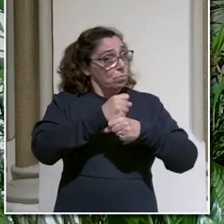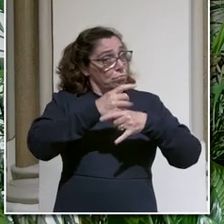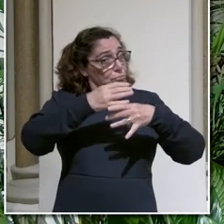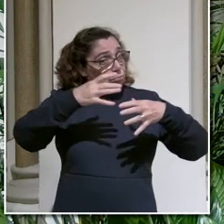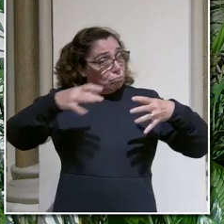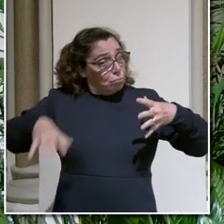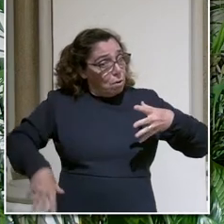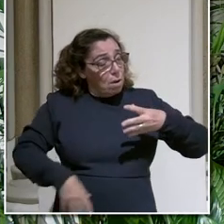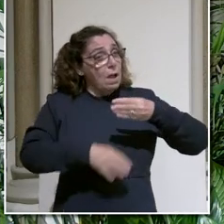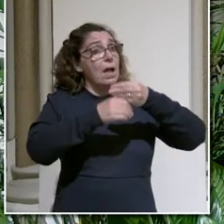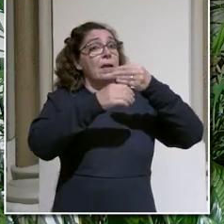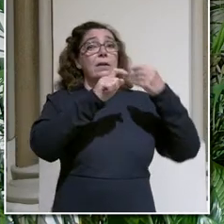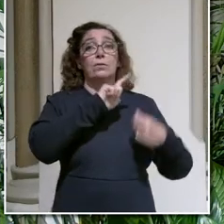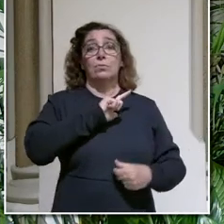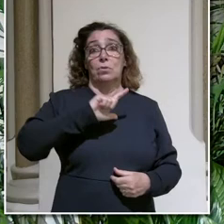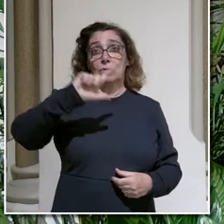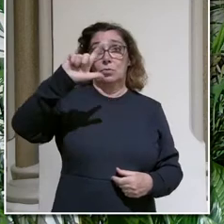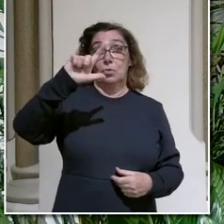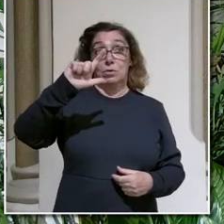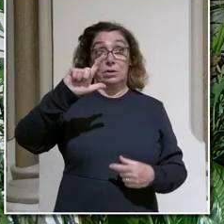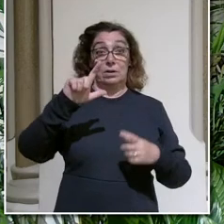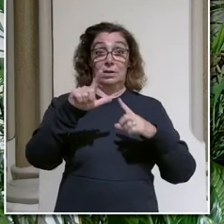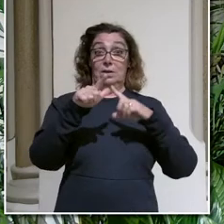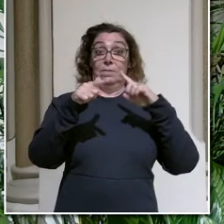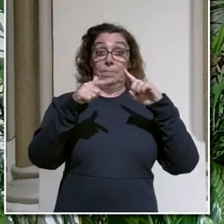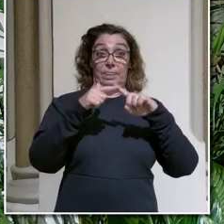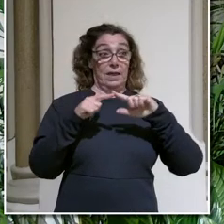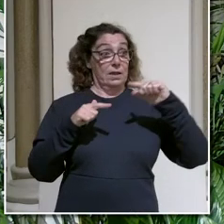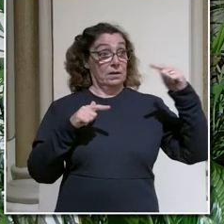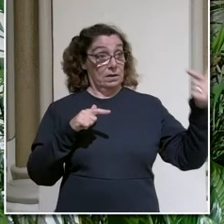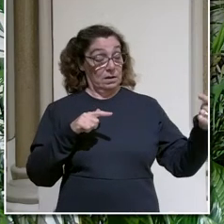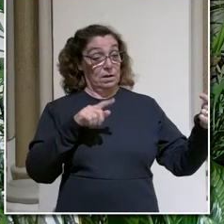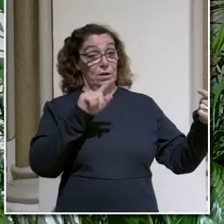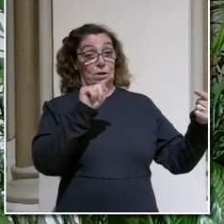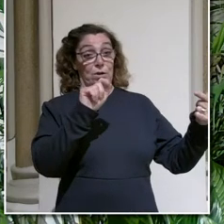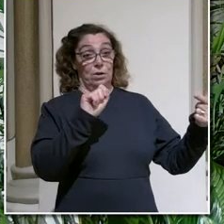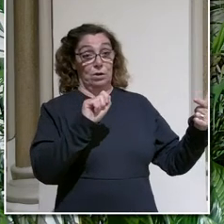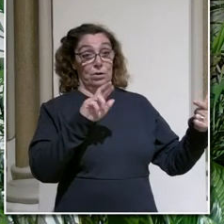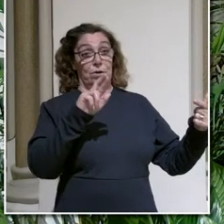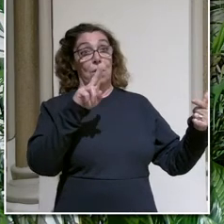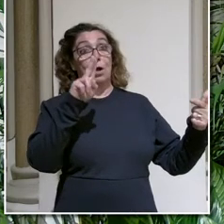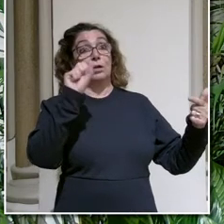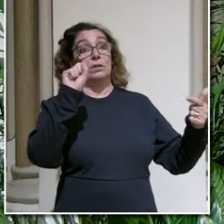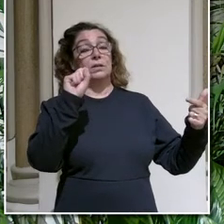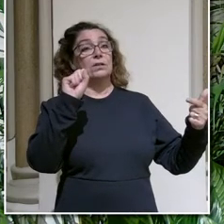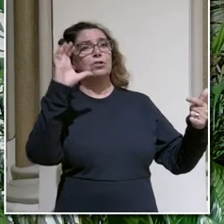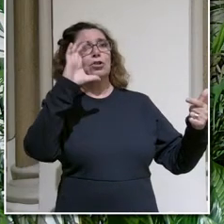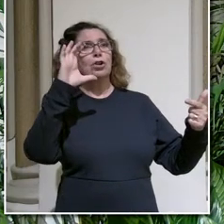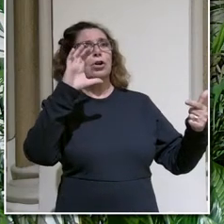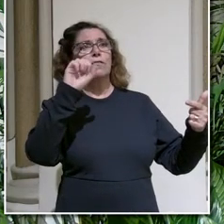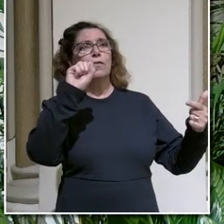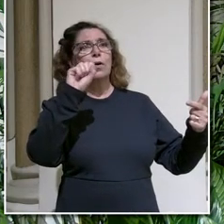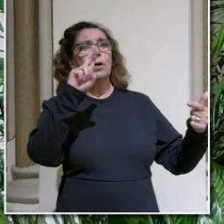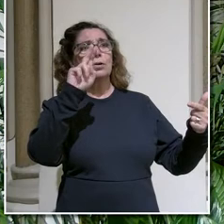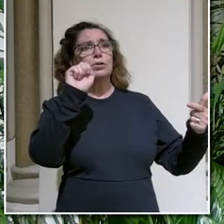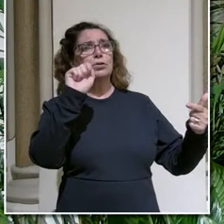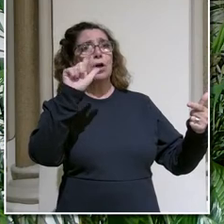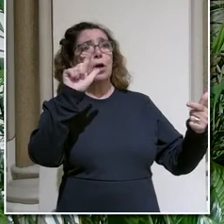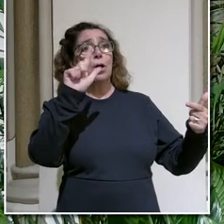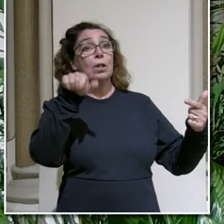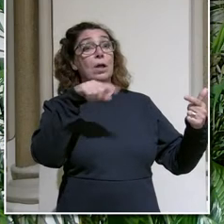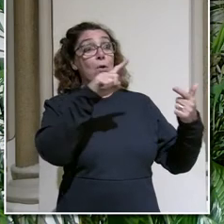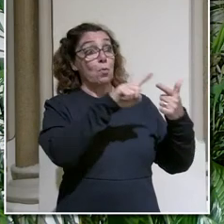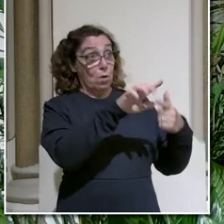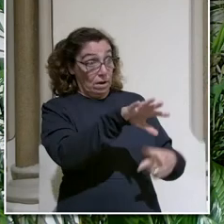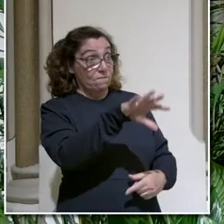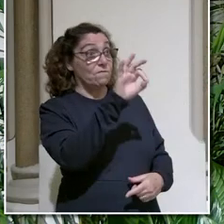the Lord. Then he went to Tarsus to look for Saul, and when he found him, he brought him to